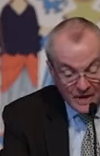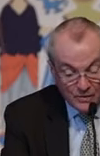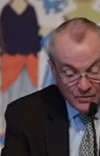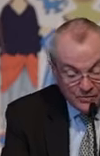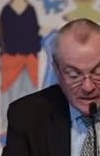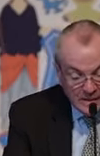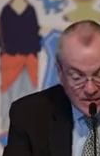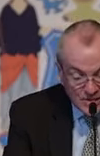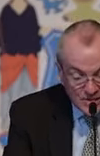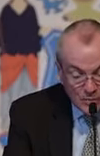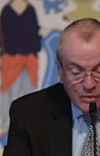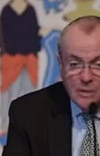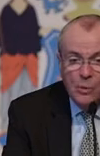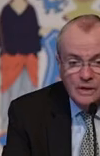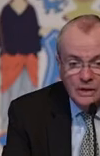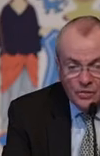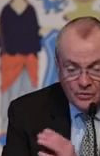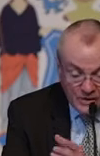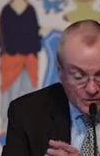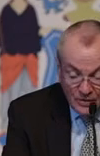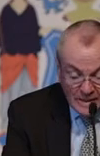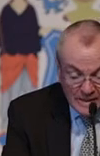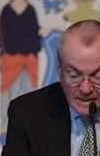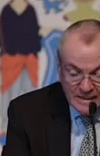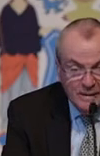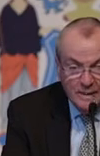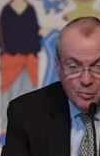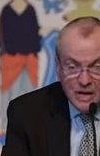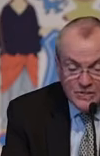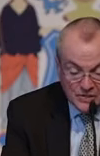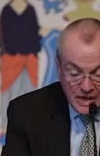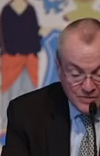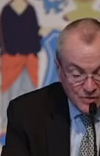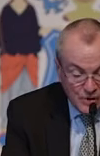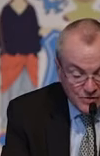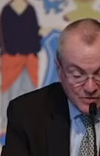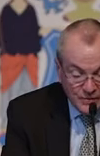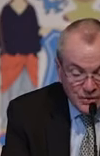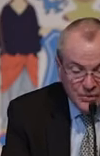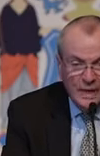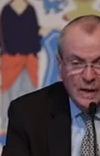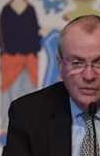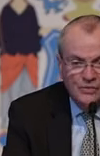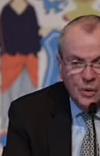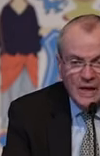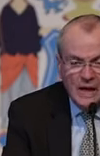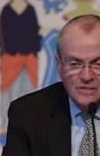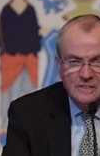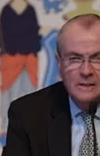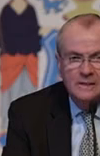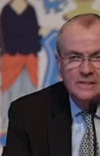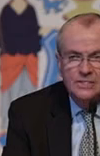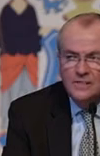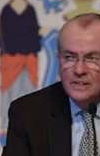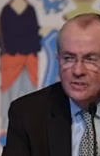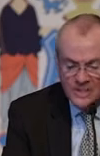awful virus. As I said, we reported another 379 precious lives lost, and the total now is